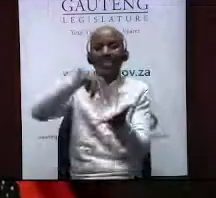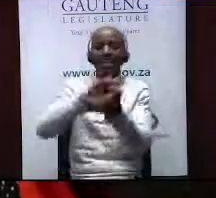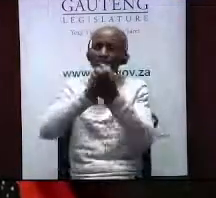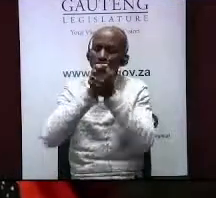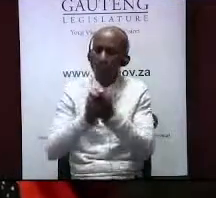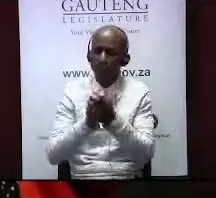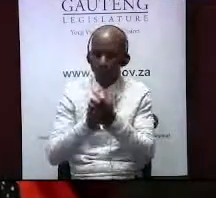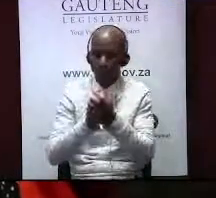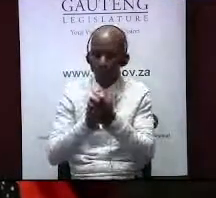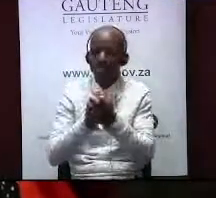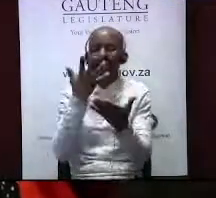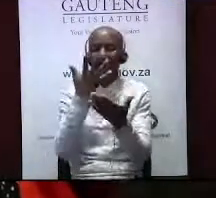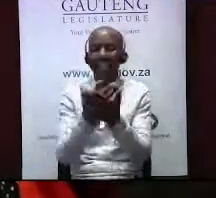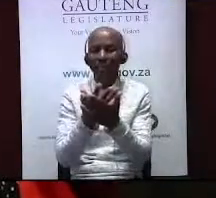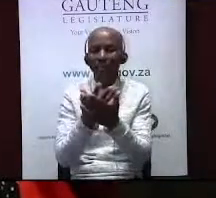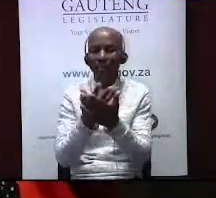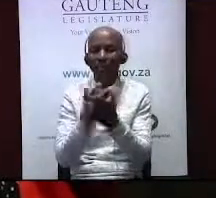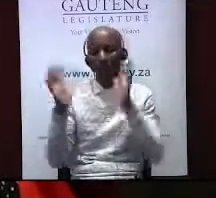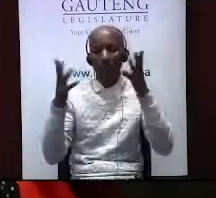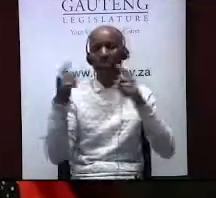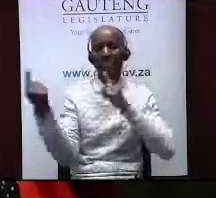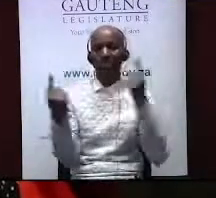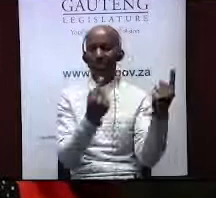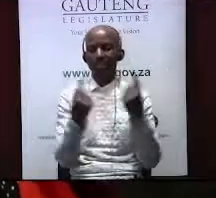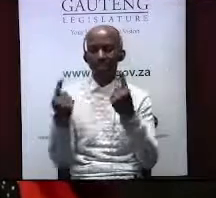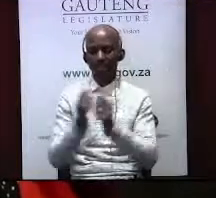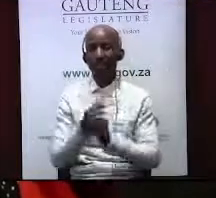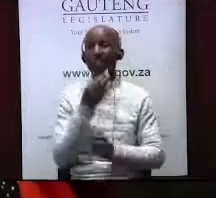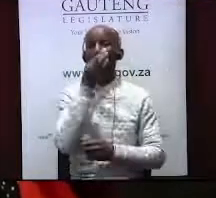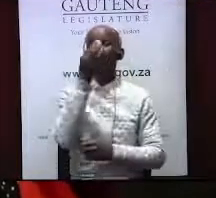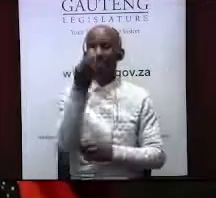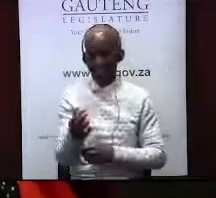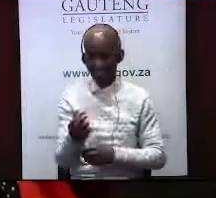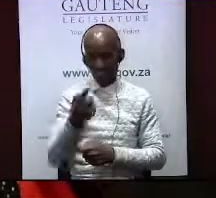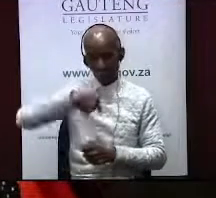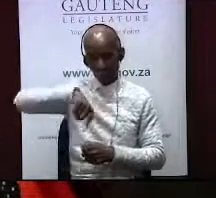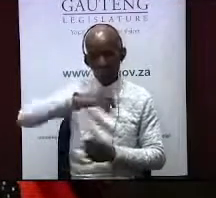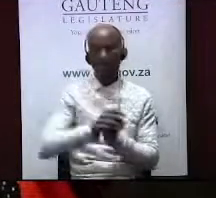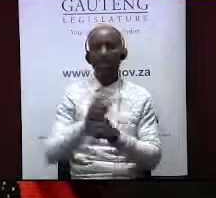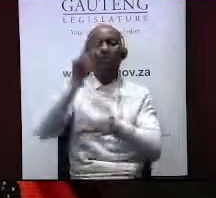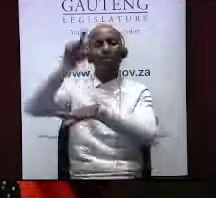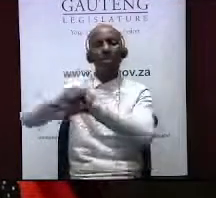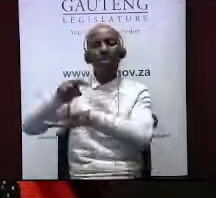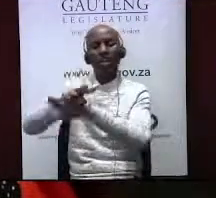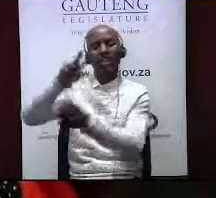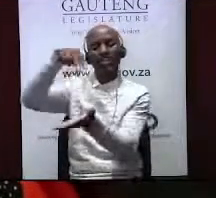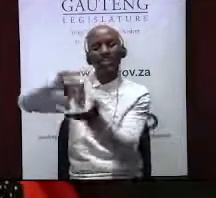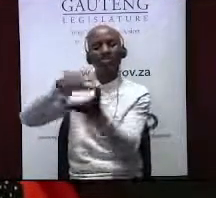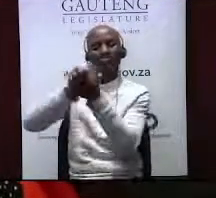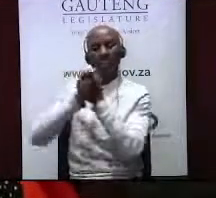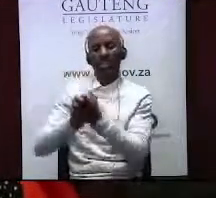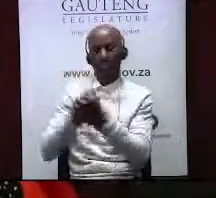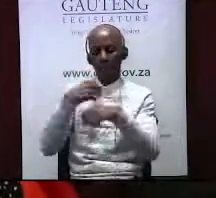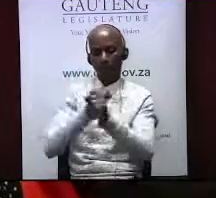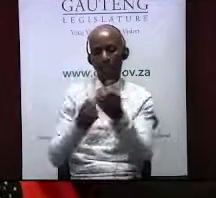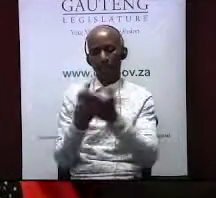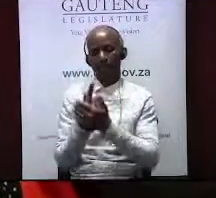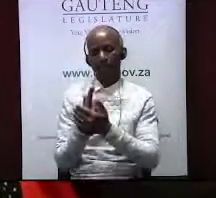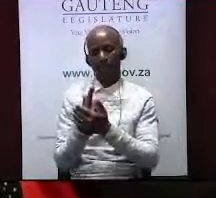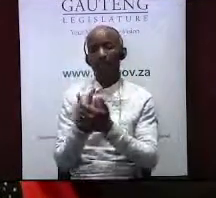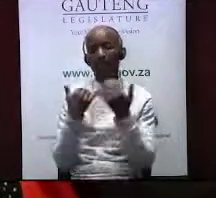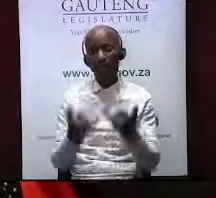together? Can we applaud each other? Can we say, let's we all be mentors and stand together to make this happen?